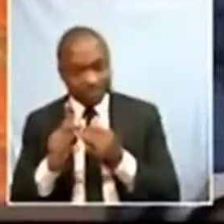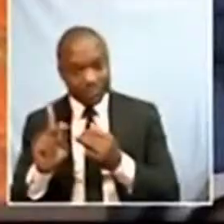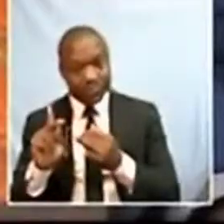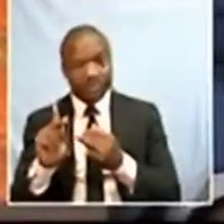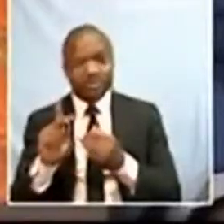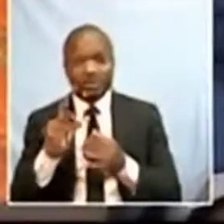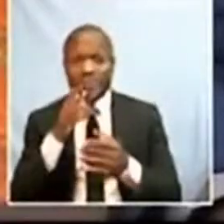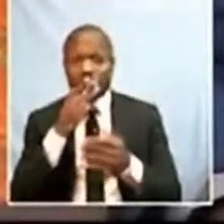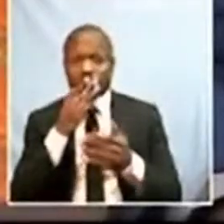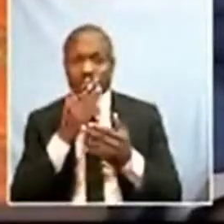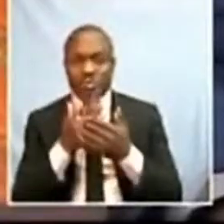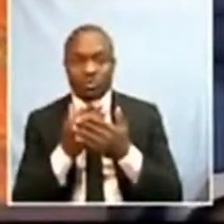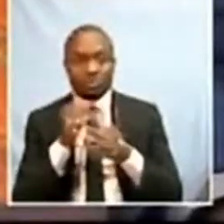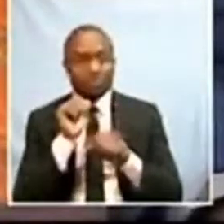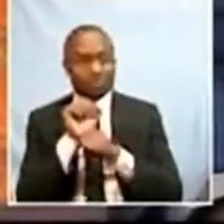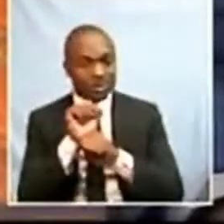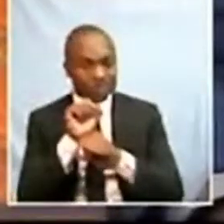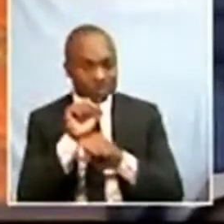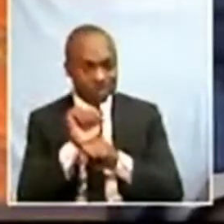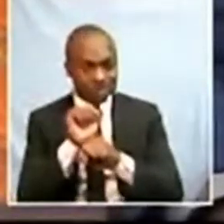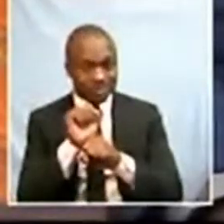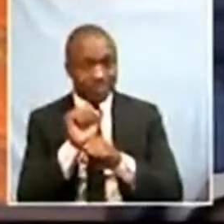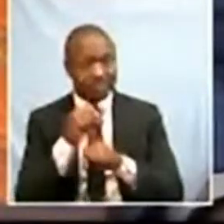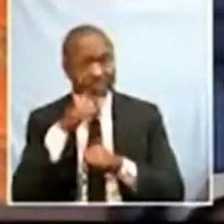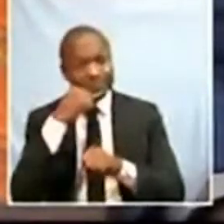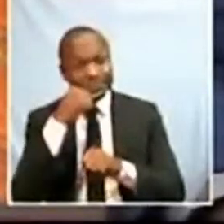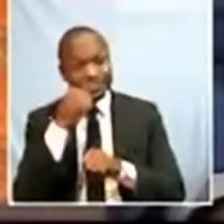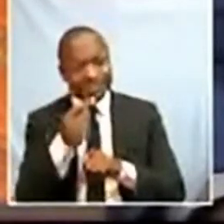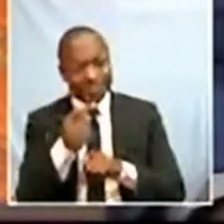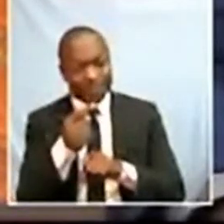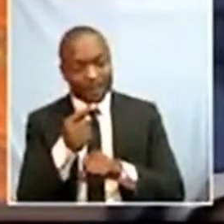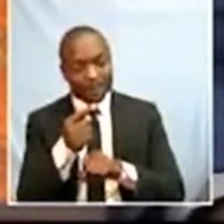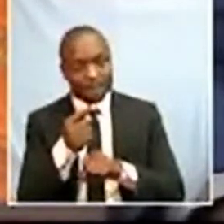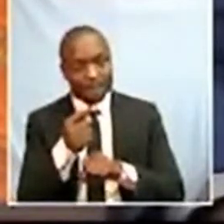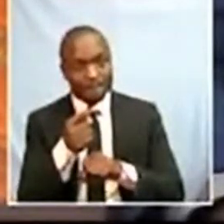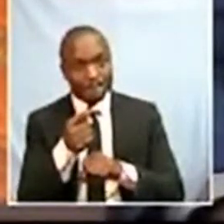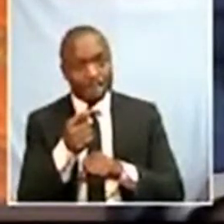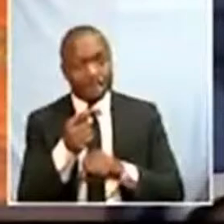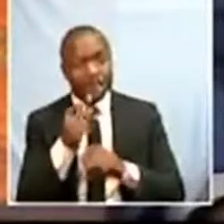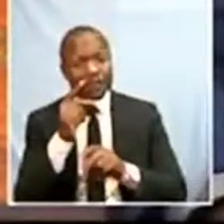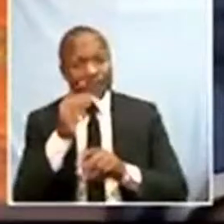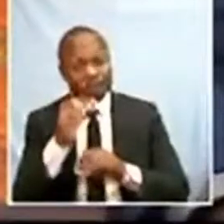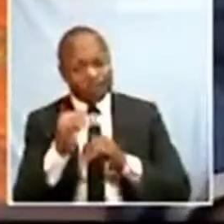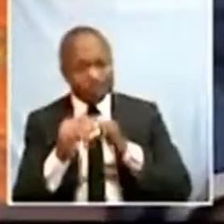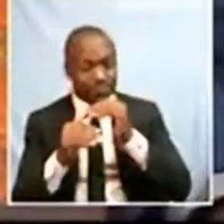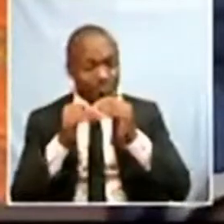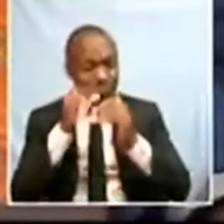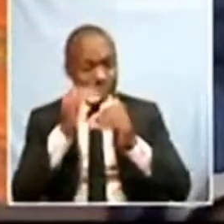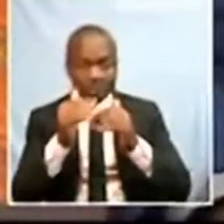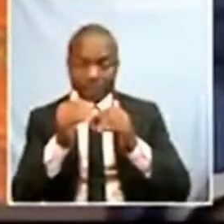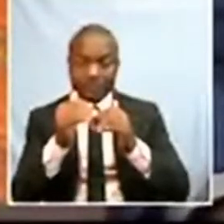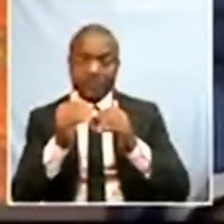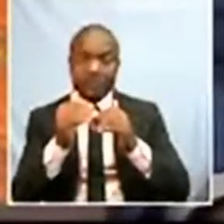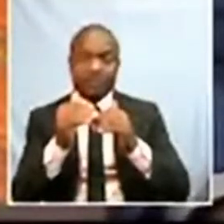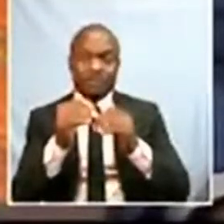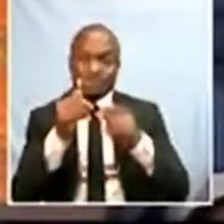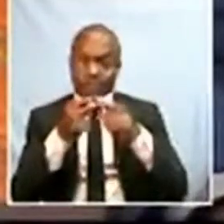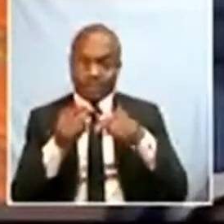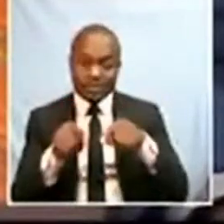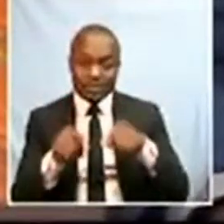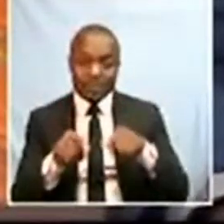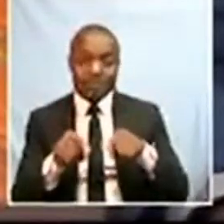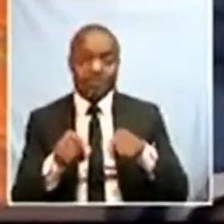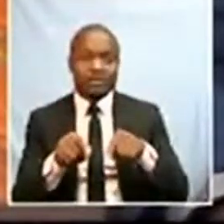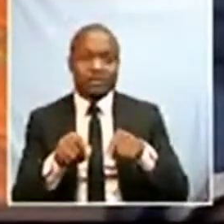due diligence to mention that the whole procedure passed through the